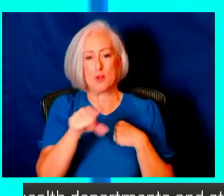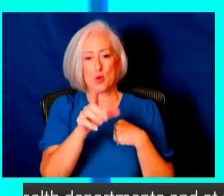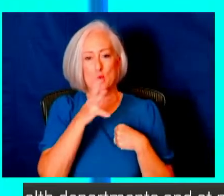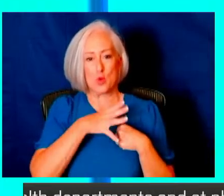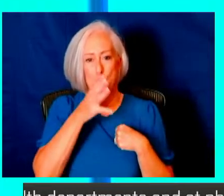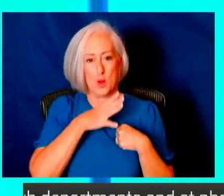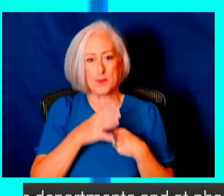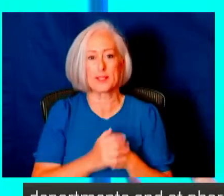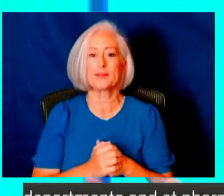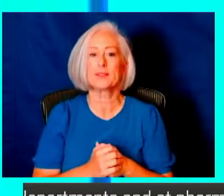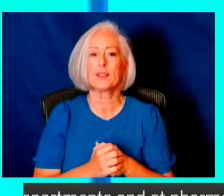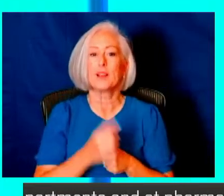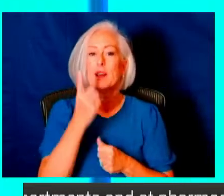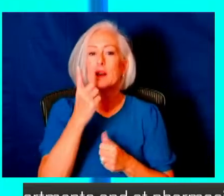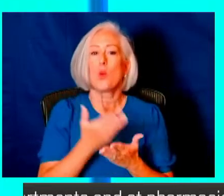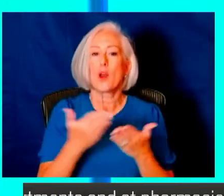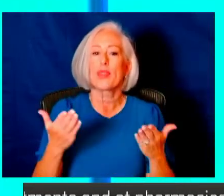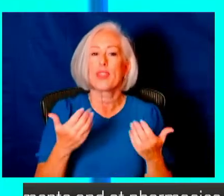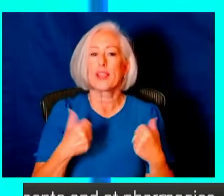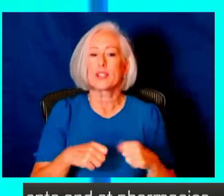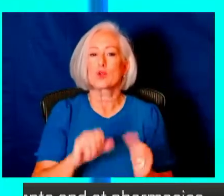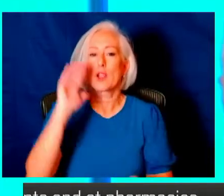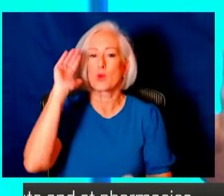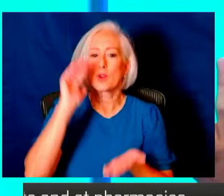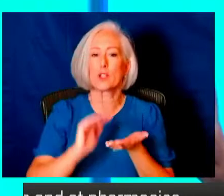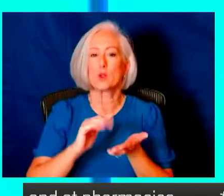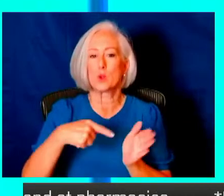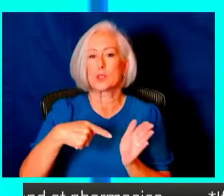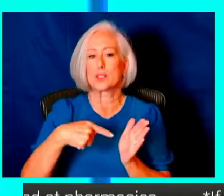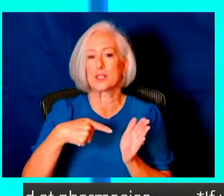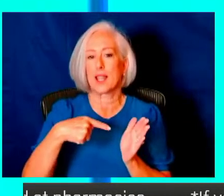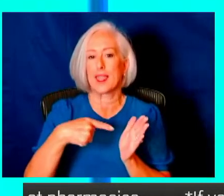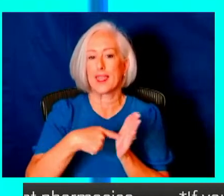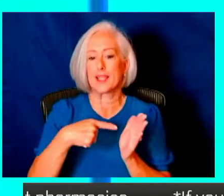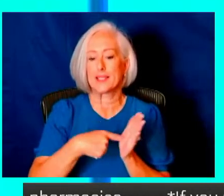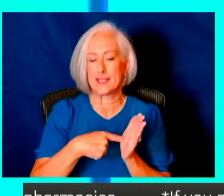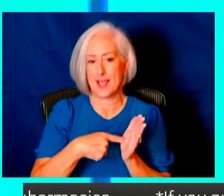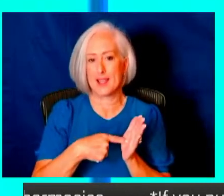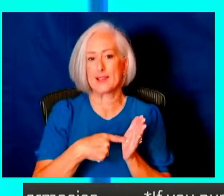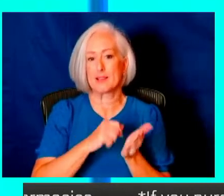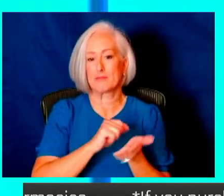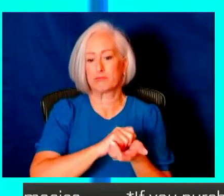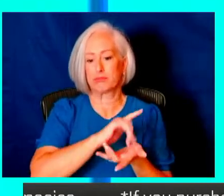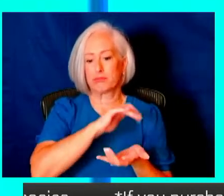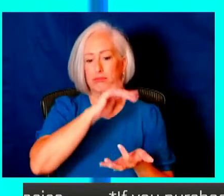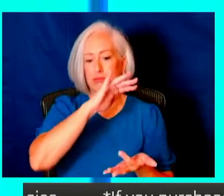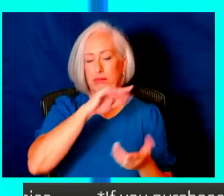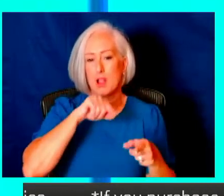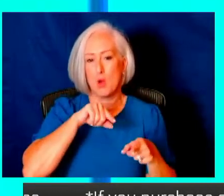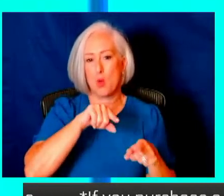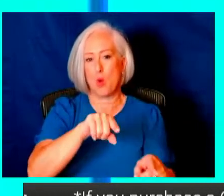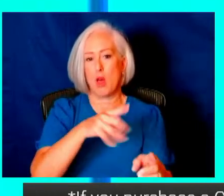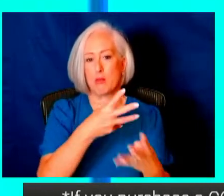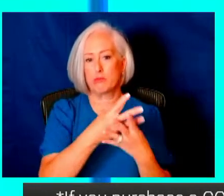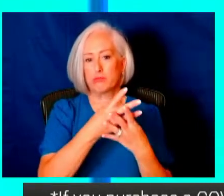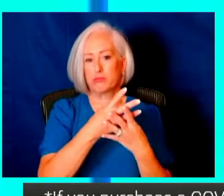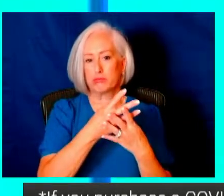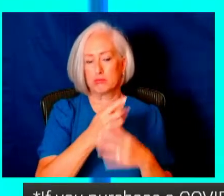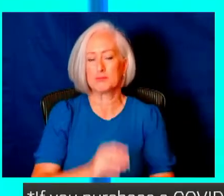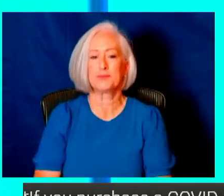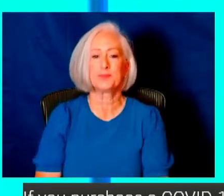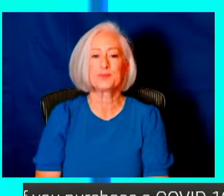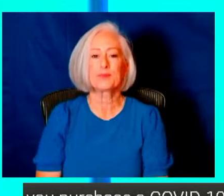thing is to try and reduce the debt that women can accrue while they're being incarcerated. One